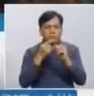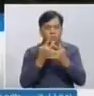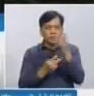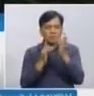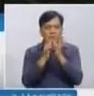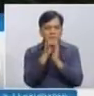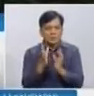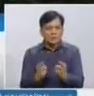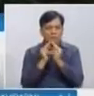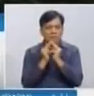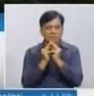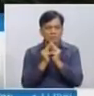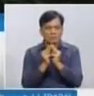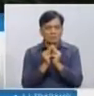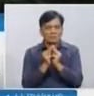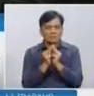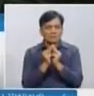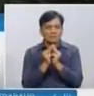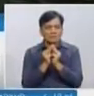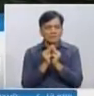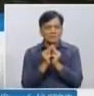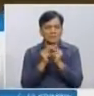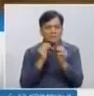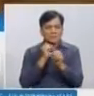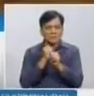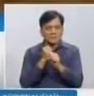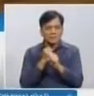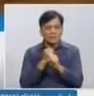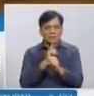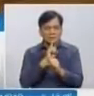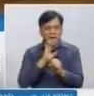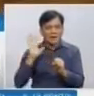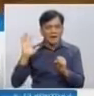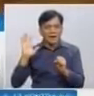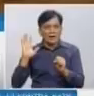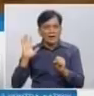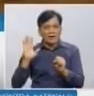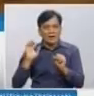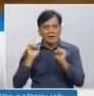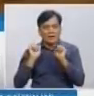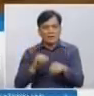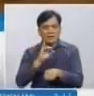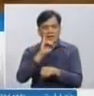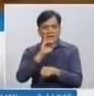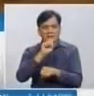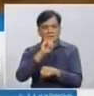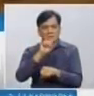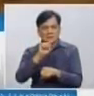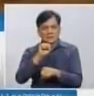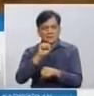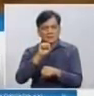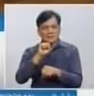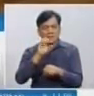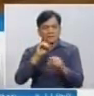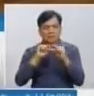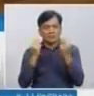and Muslims alike. I have made a pledge that ISIS terrorists